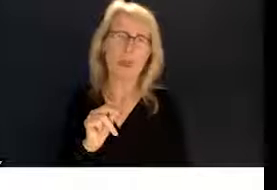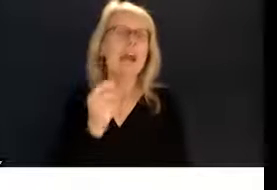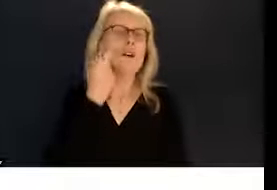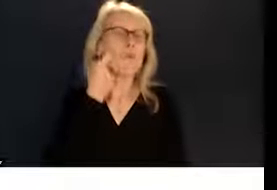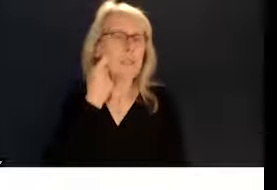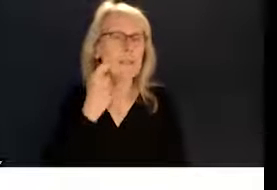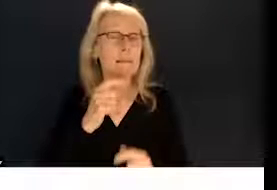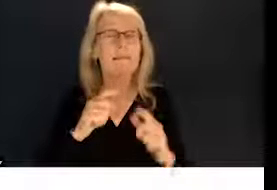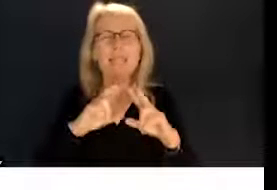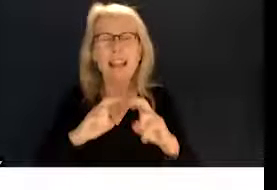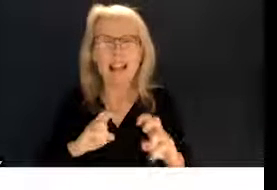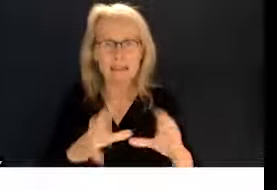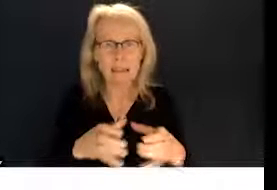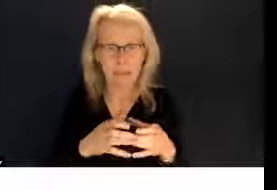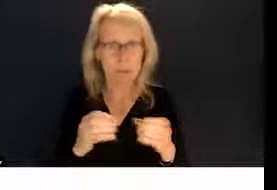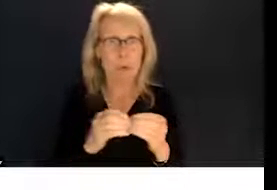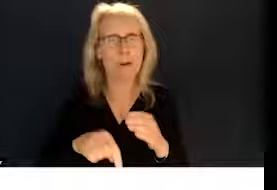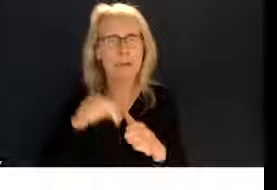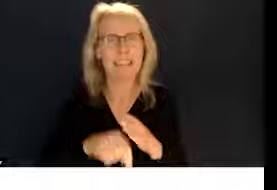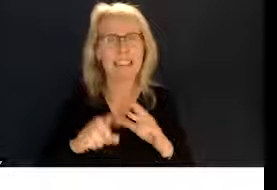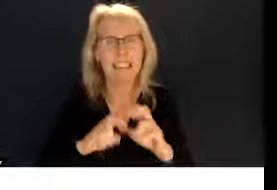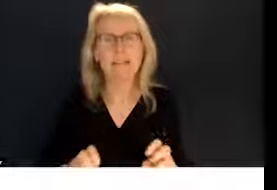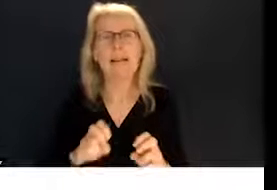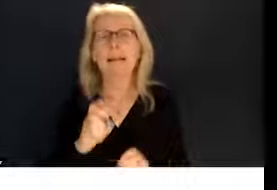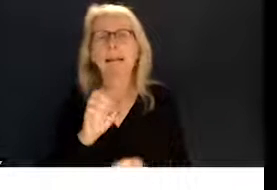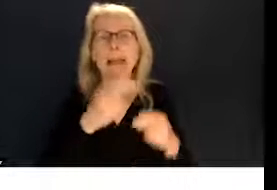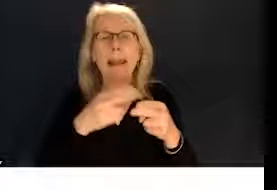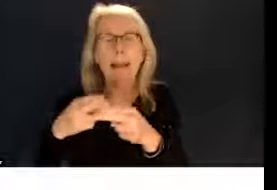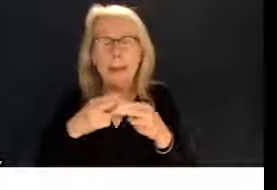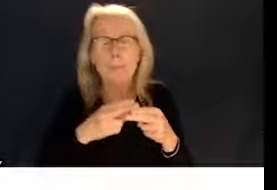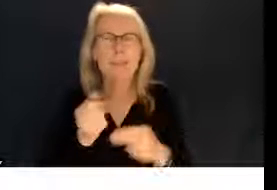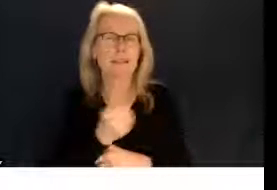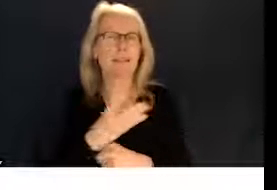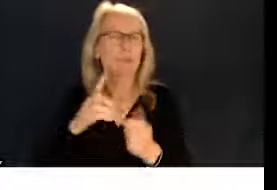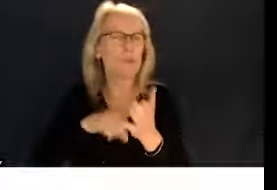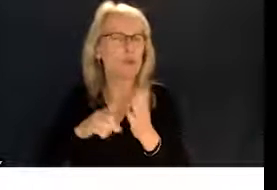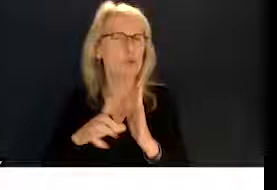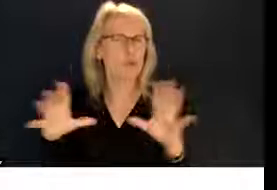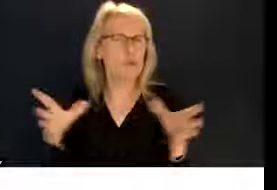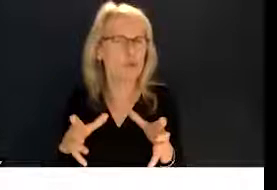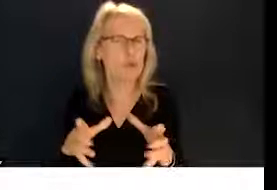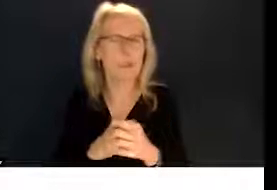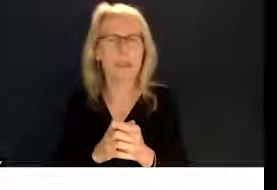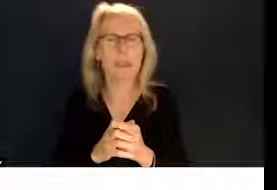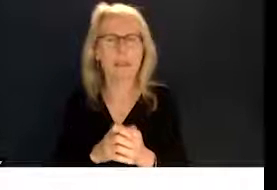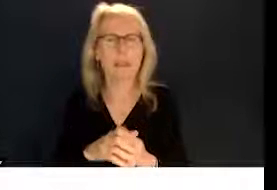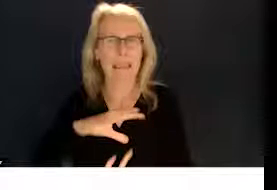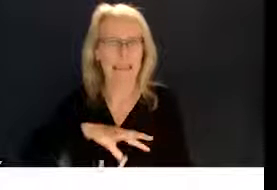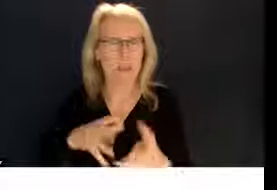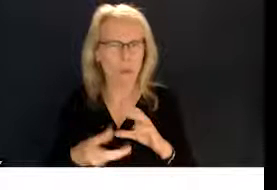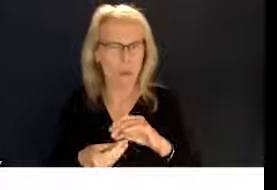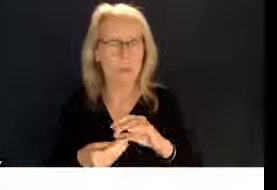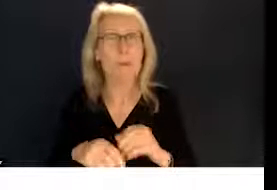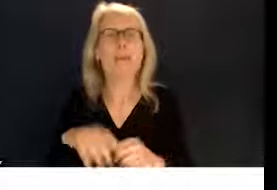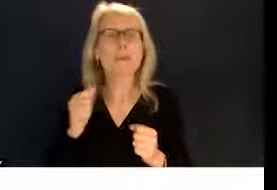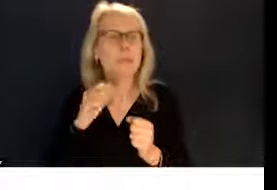meta-analysis that was done by Evan Kuras, Paige Warren, and company, several of our colleagues were interested in digging into this luxury